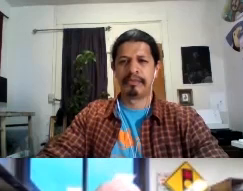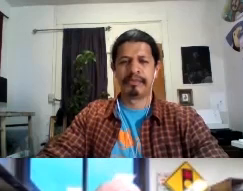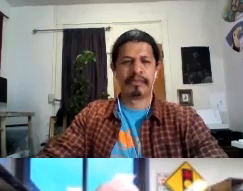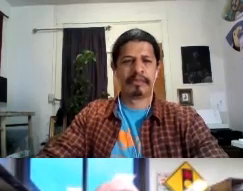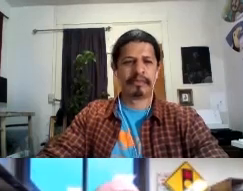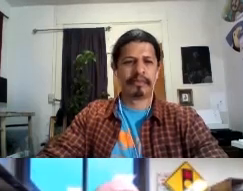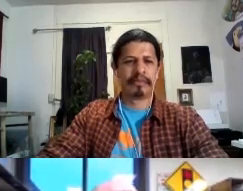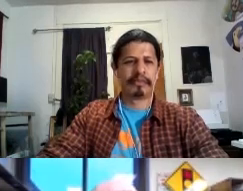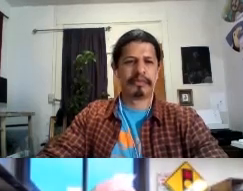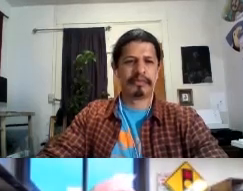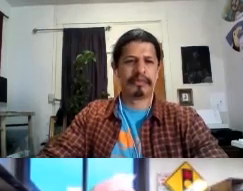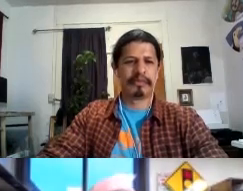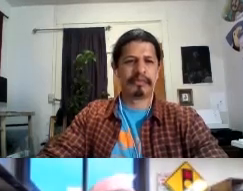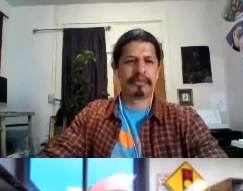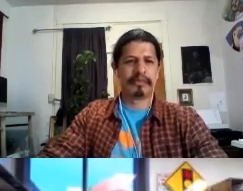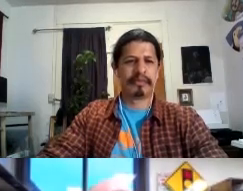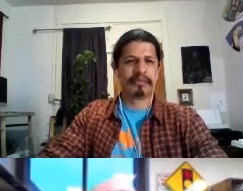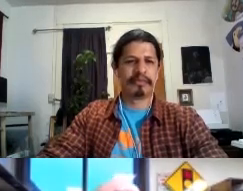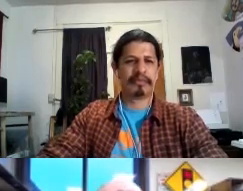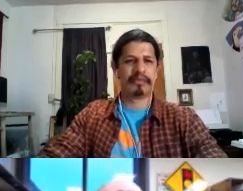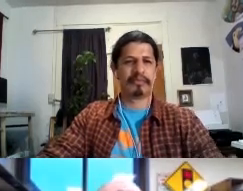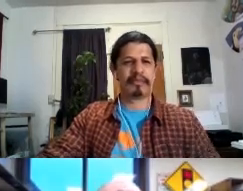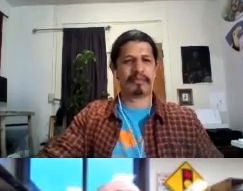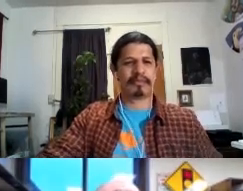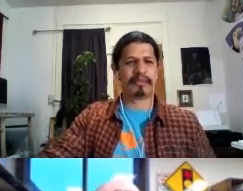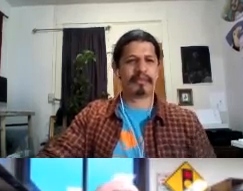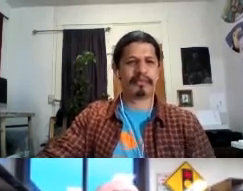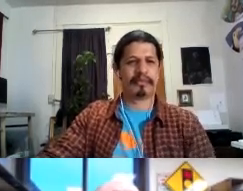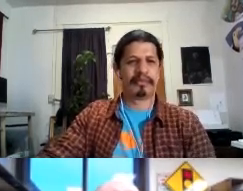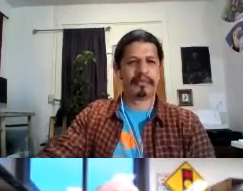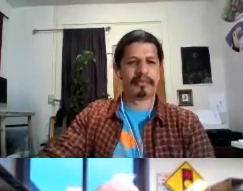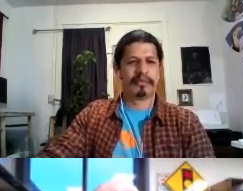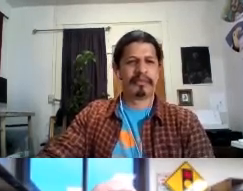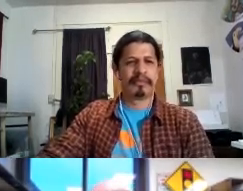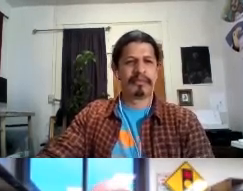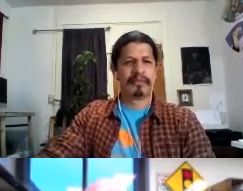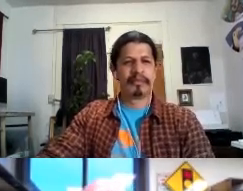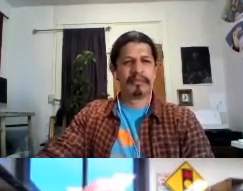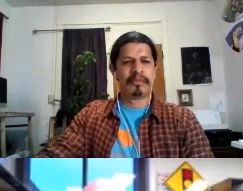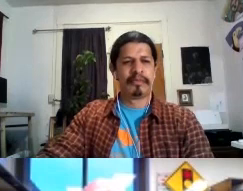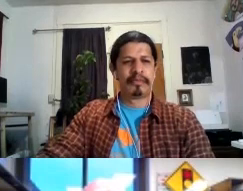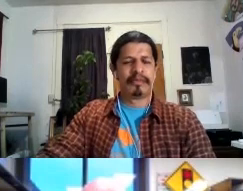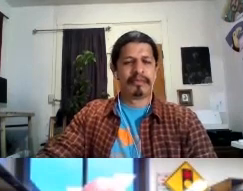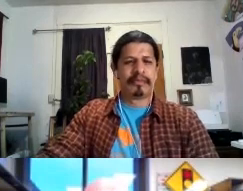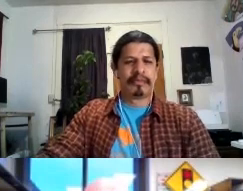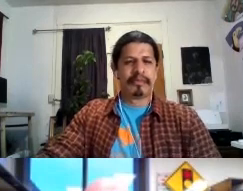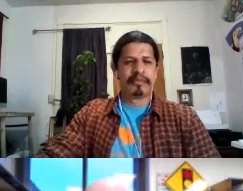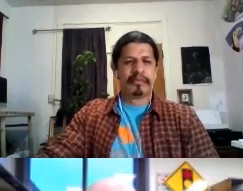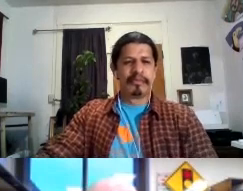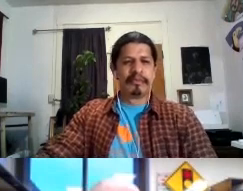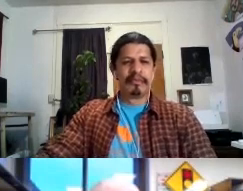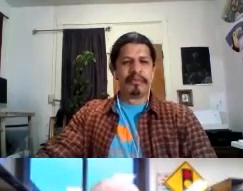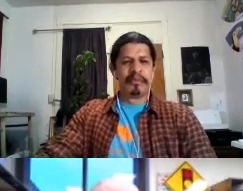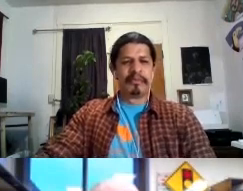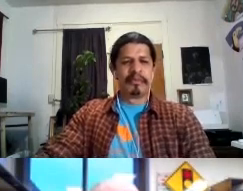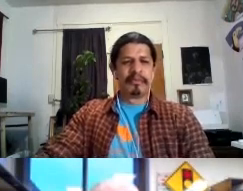Okay. Sorry, the next one I think you answered was about the trucks at the USPS